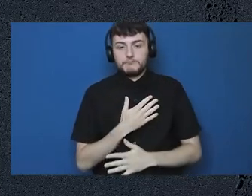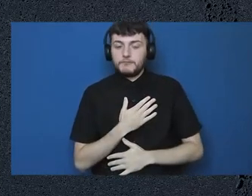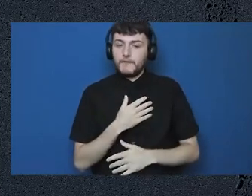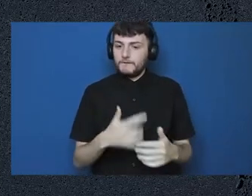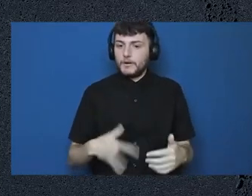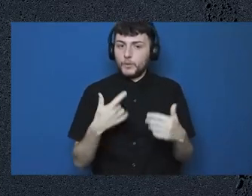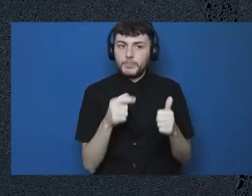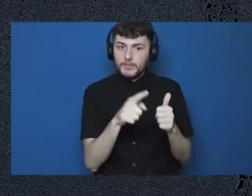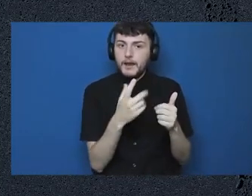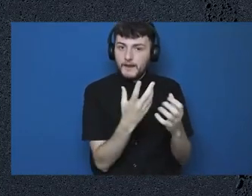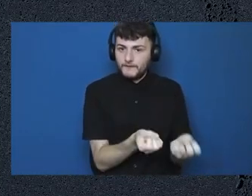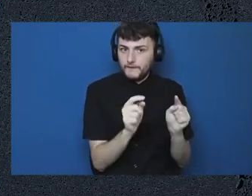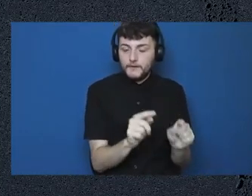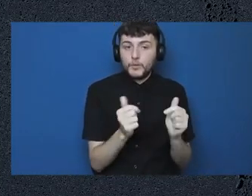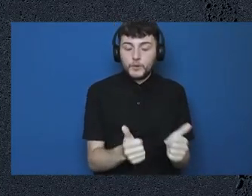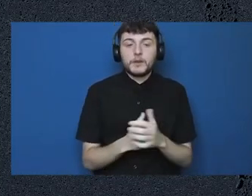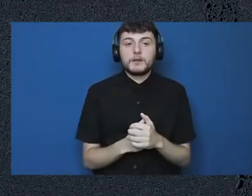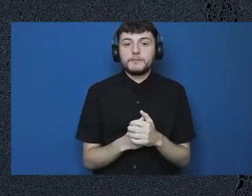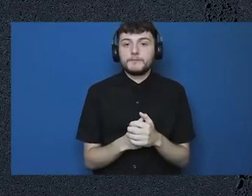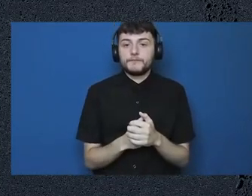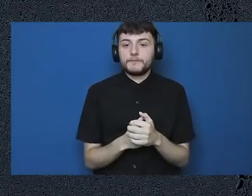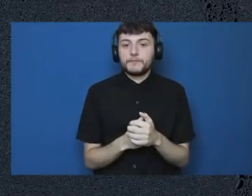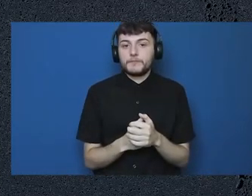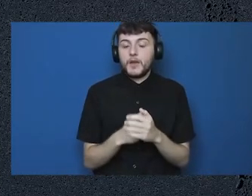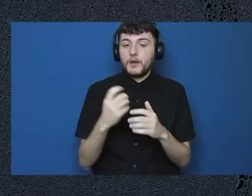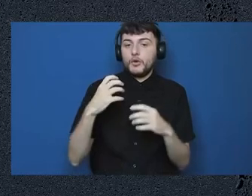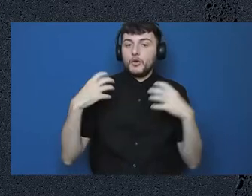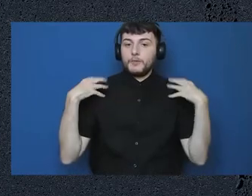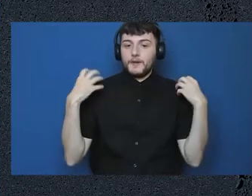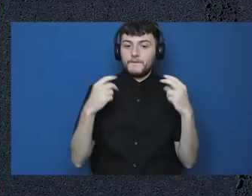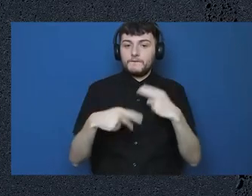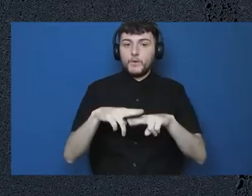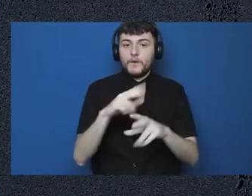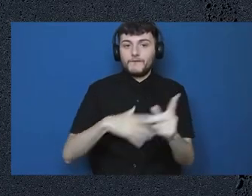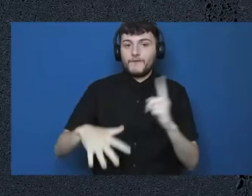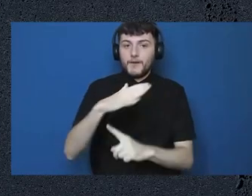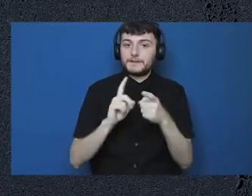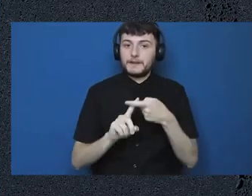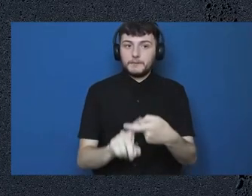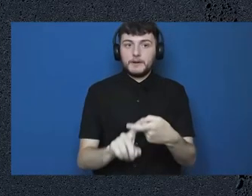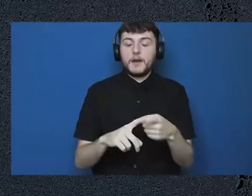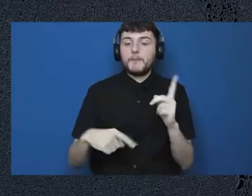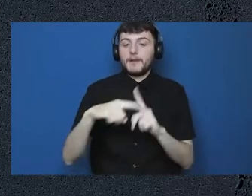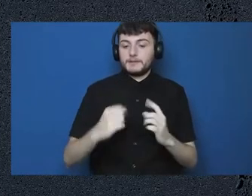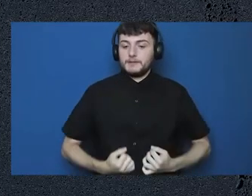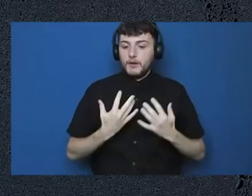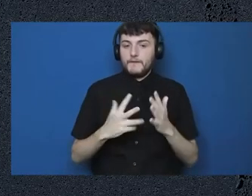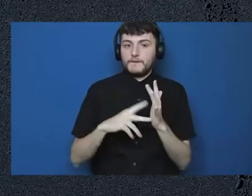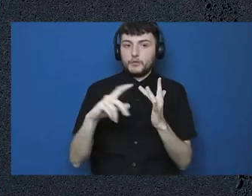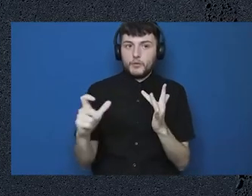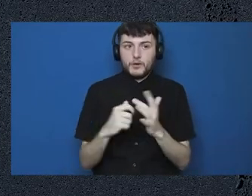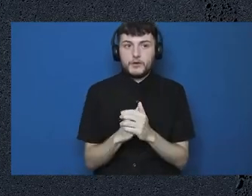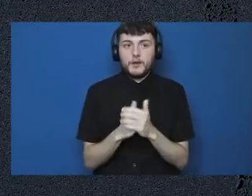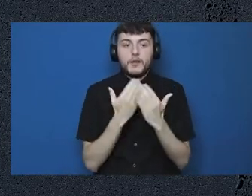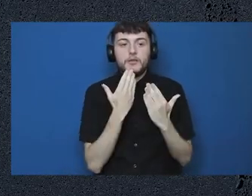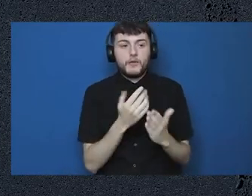for Environmental Sustainability Victoria, and Inspiring Victoria. Thank you so much for working together to make this special event possible